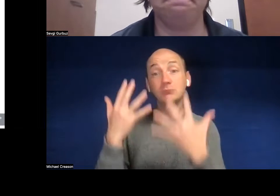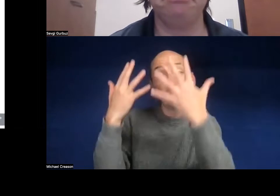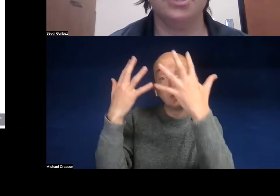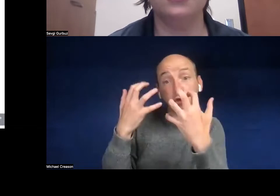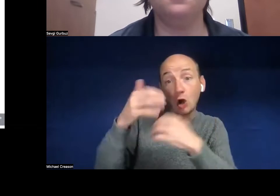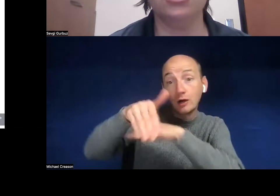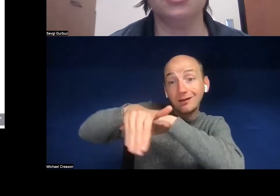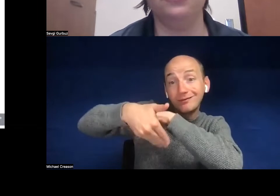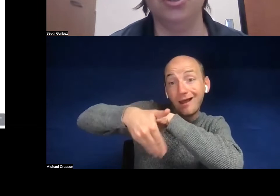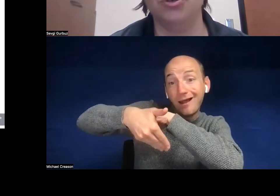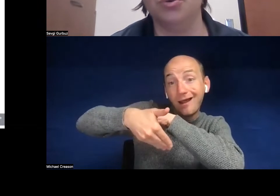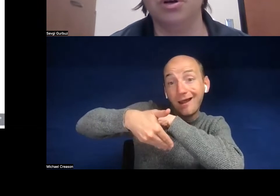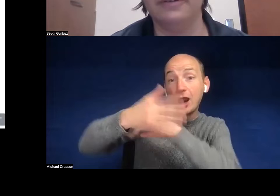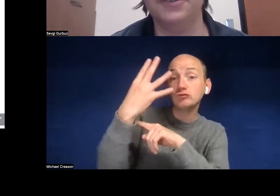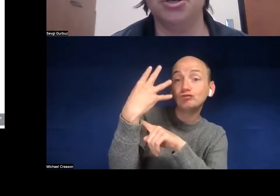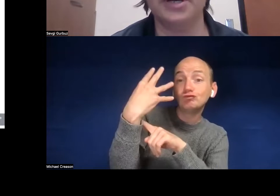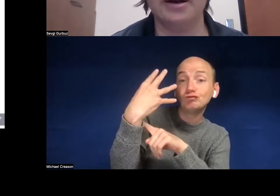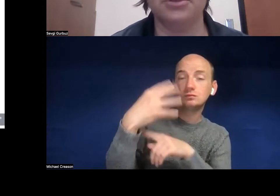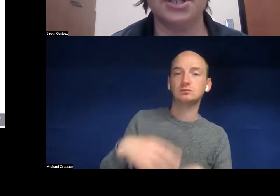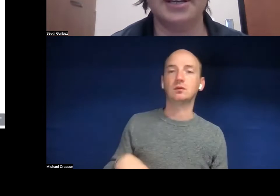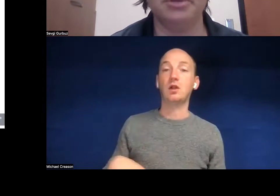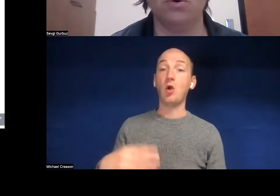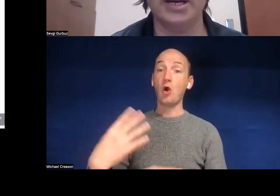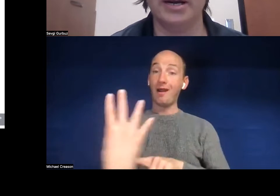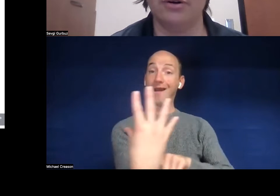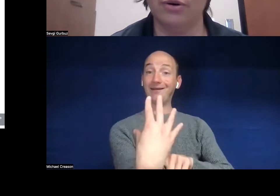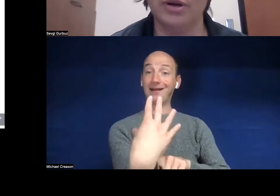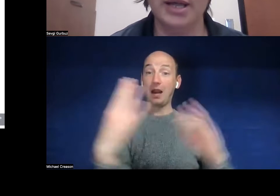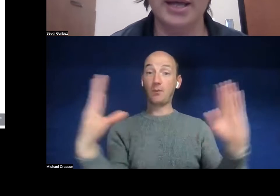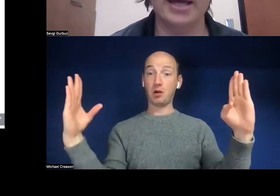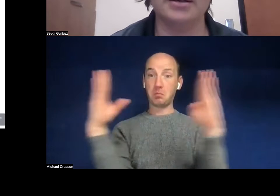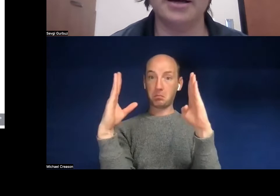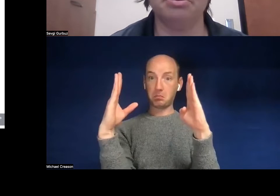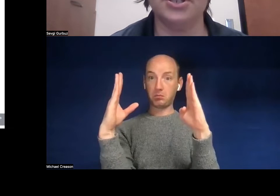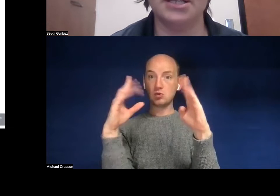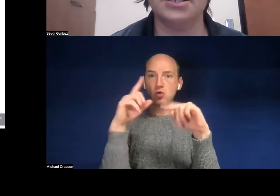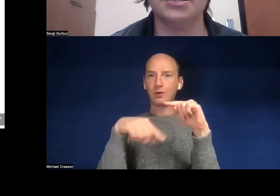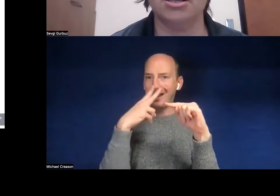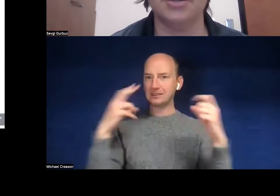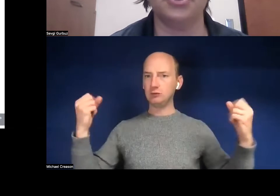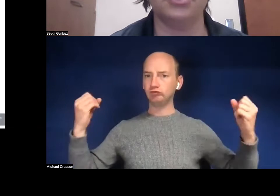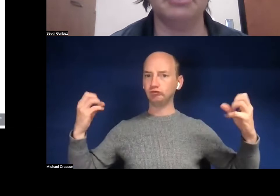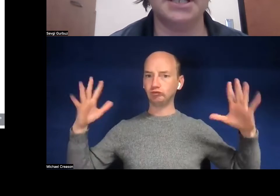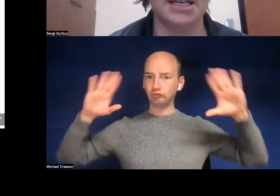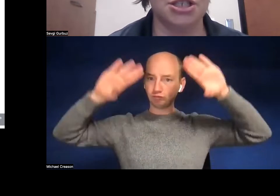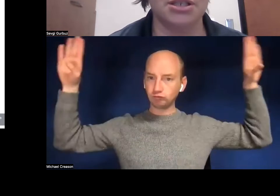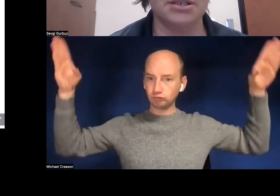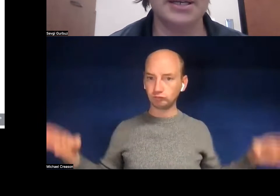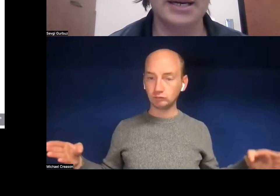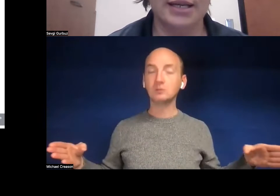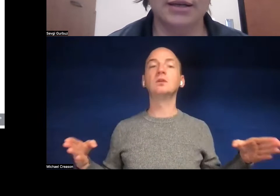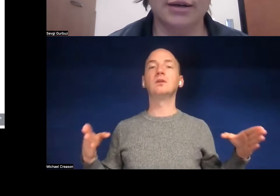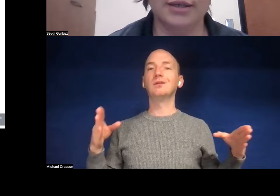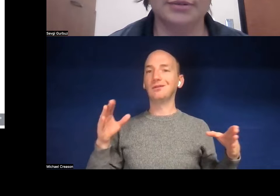doing. The field of view of video cameras can be quite narrow, and that presents another